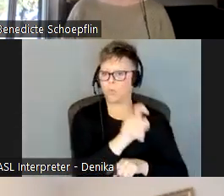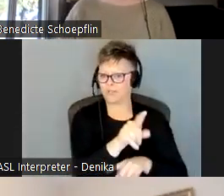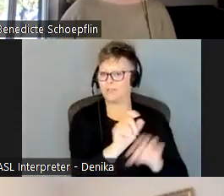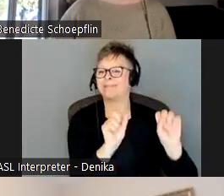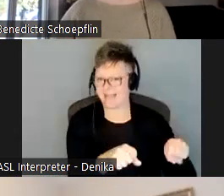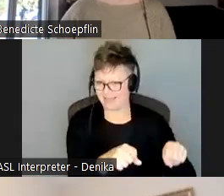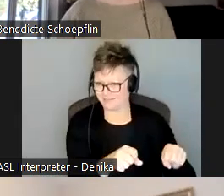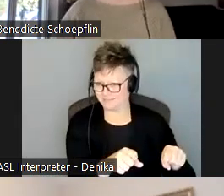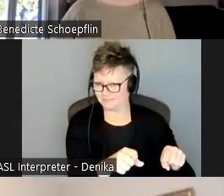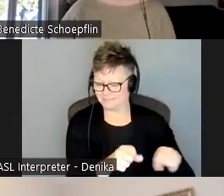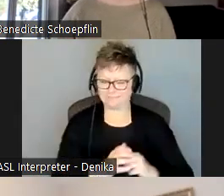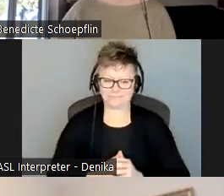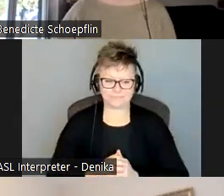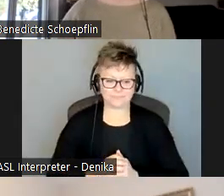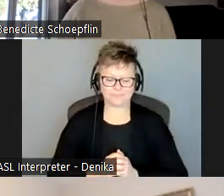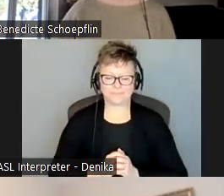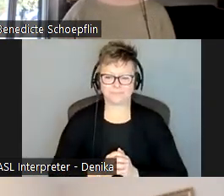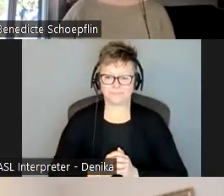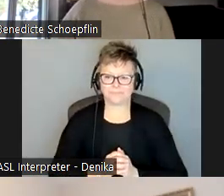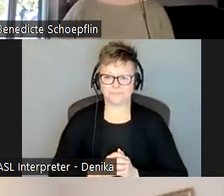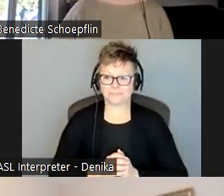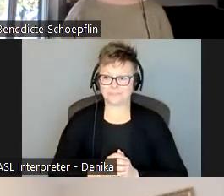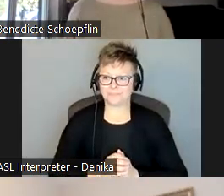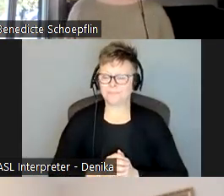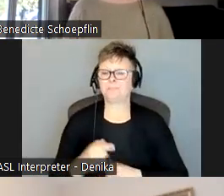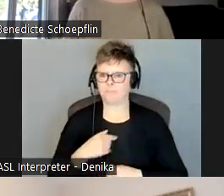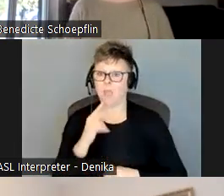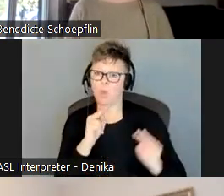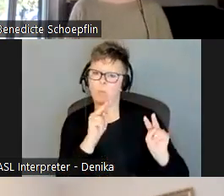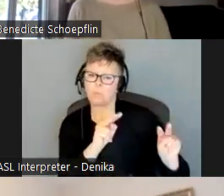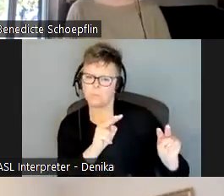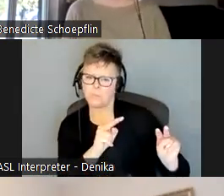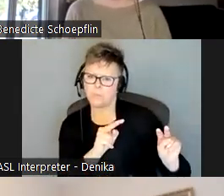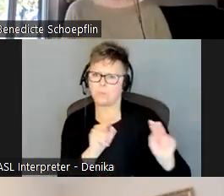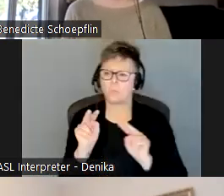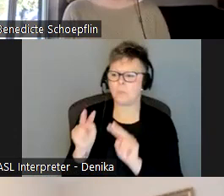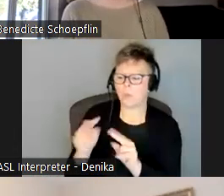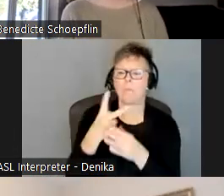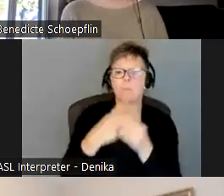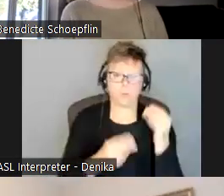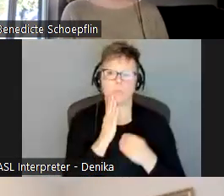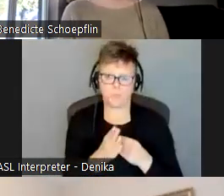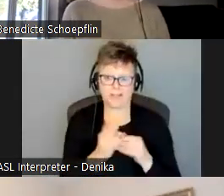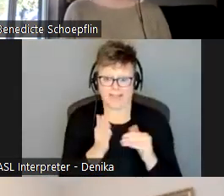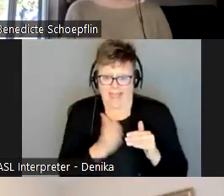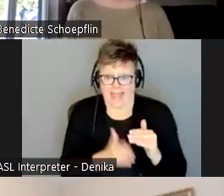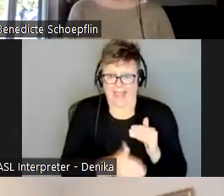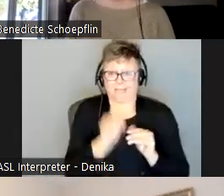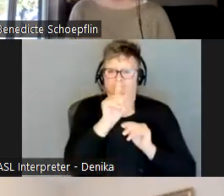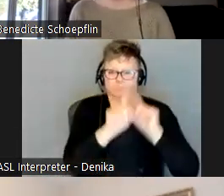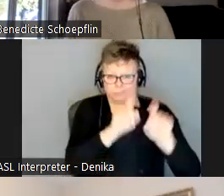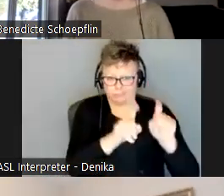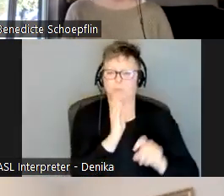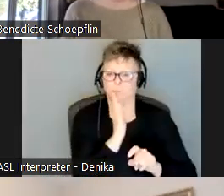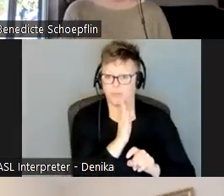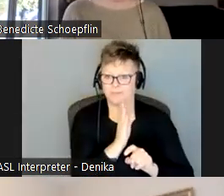left. This is where you can type your questions and I'll be monitoring those and asking them at the end. So we hope you enjoy this